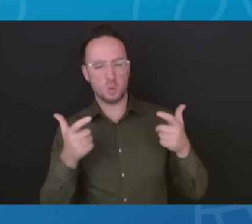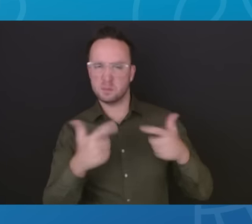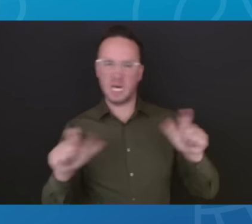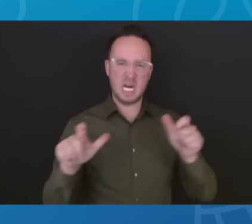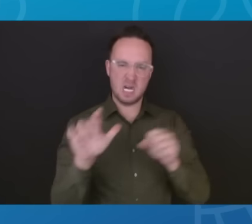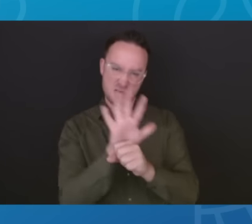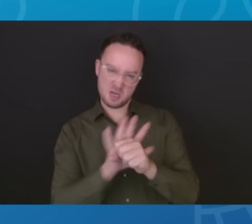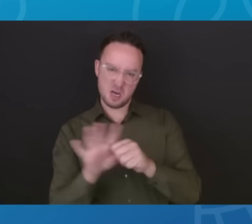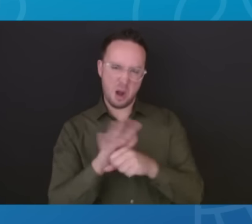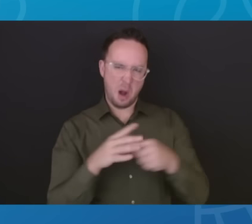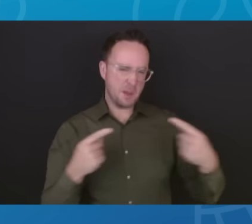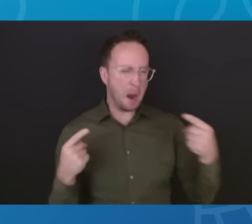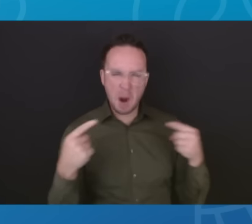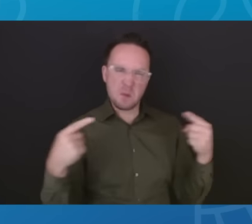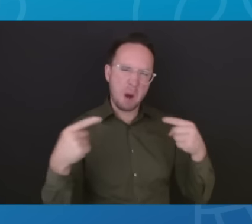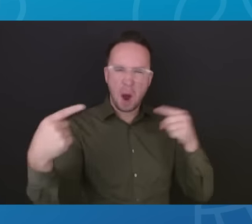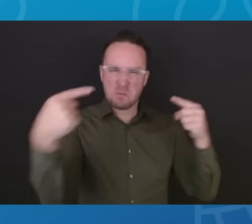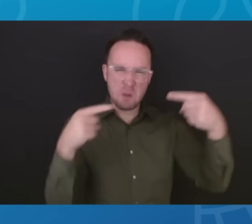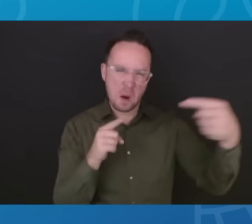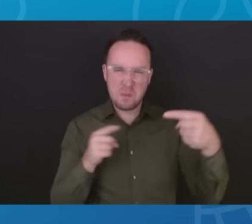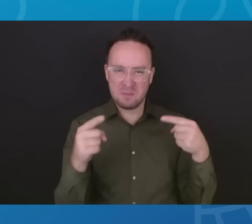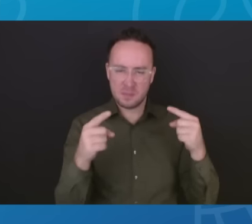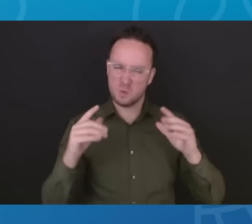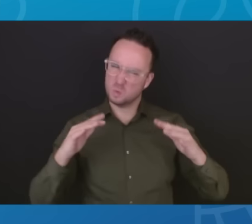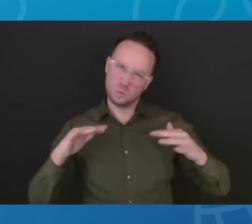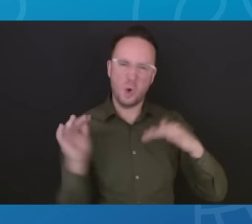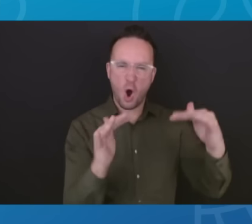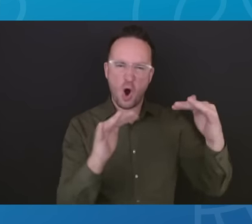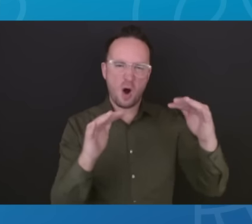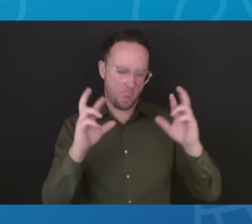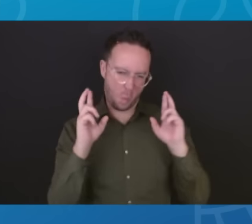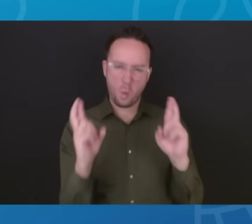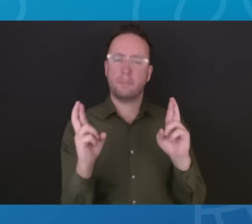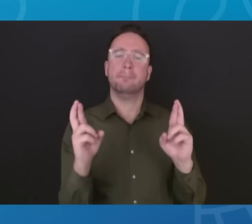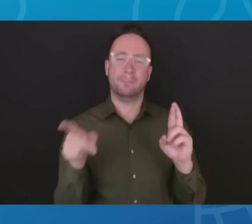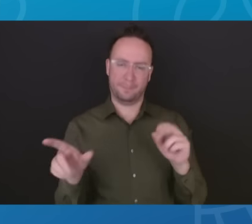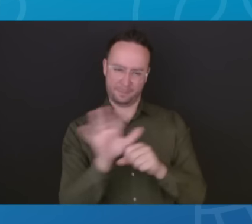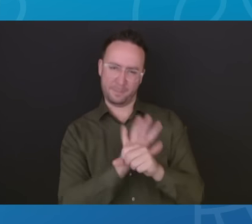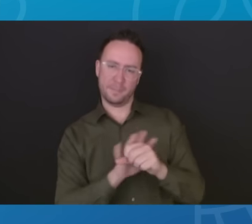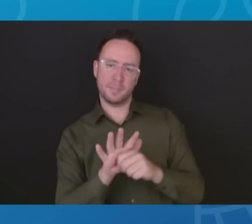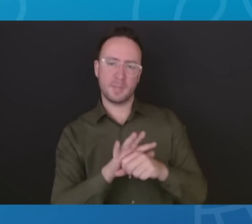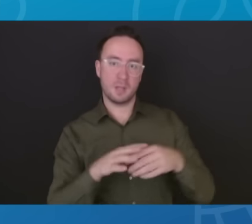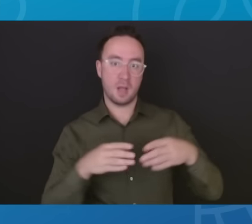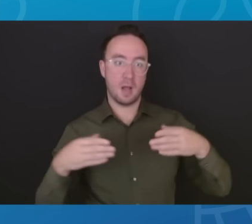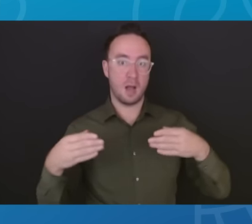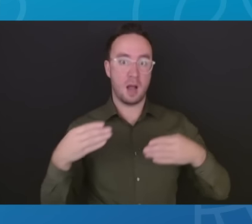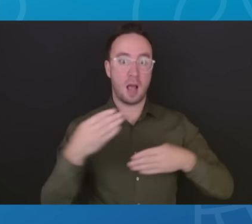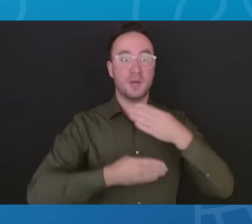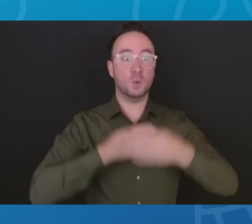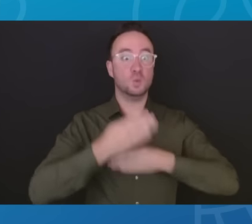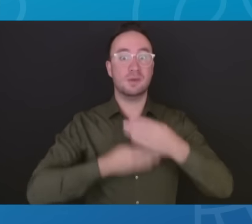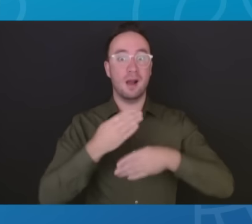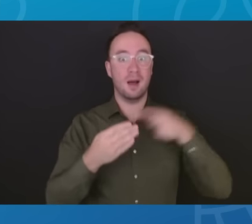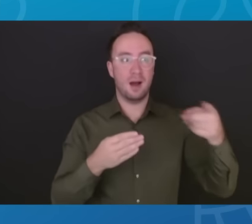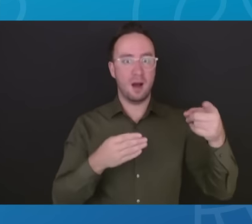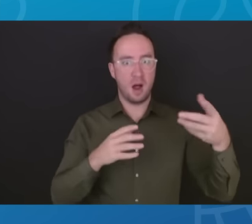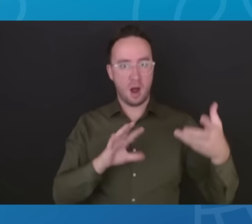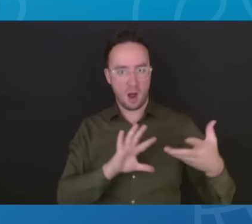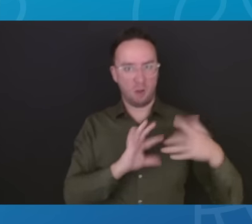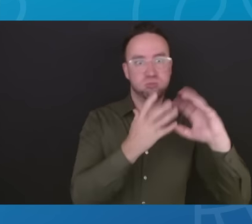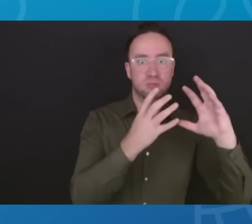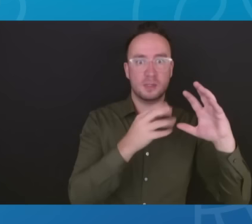escalation of this conflict. They've wanted to see Hezbollah come into the conflict. They've wanted to see the other Iranian proxy groups come into the conflict. They've wanted to see Iran come